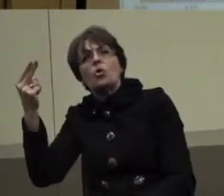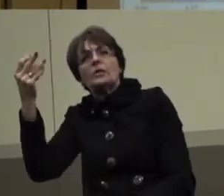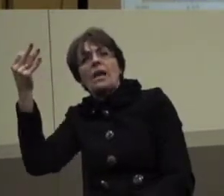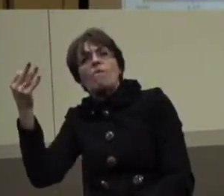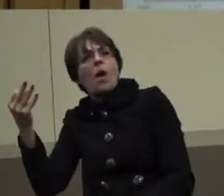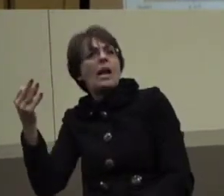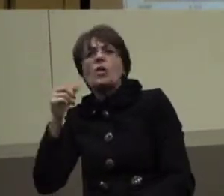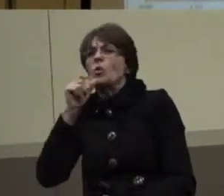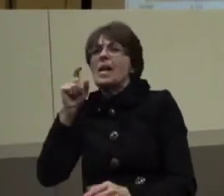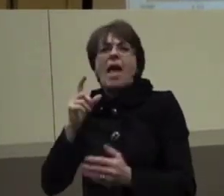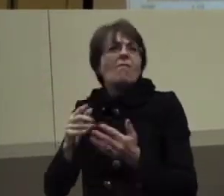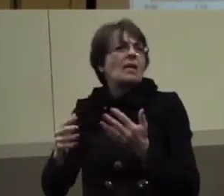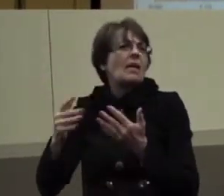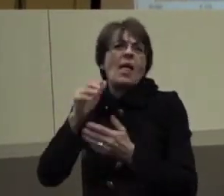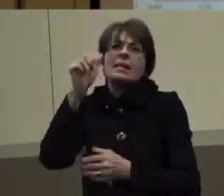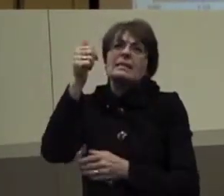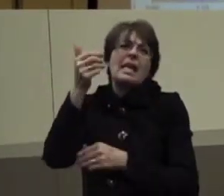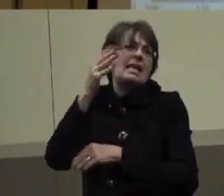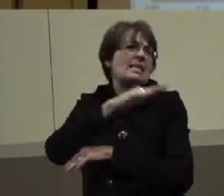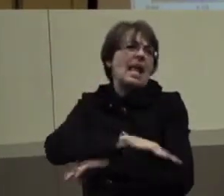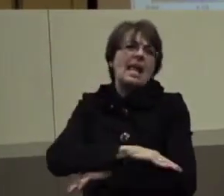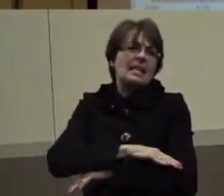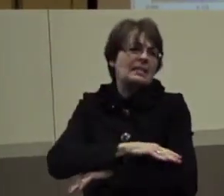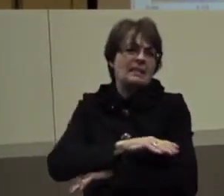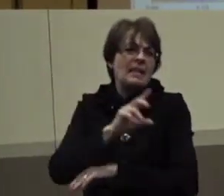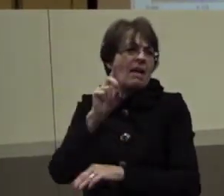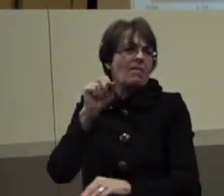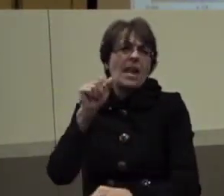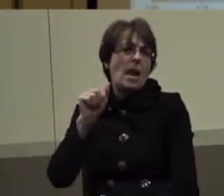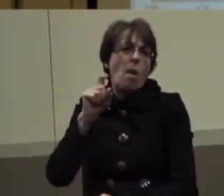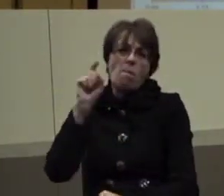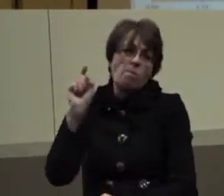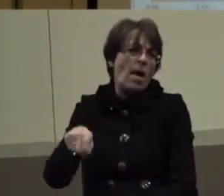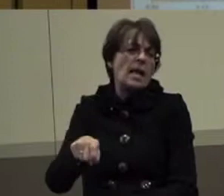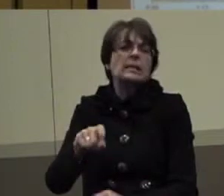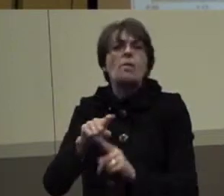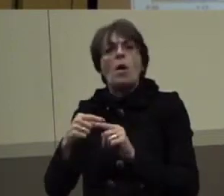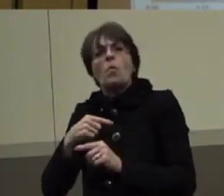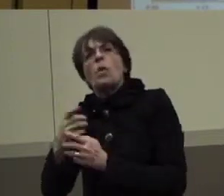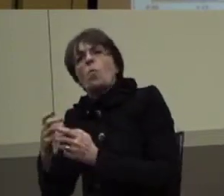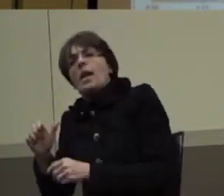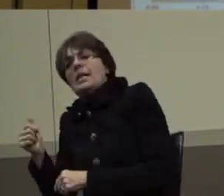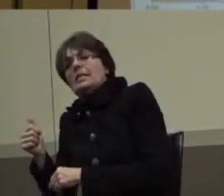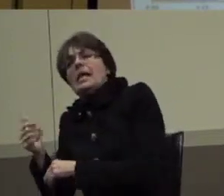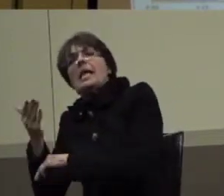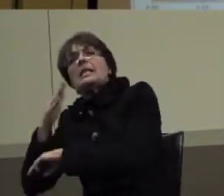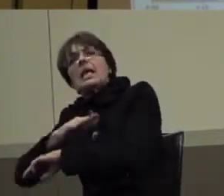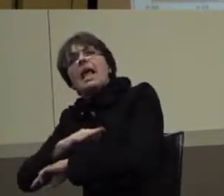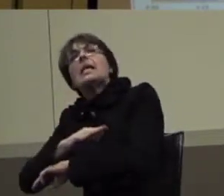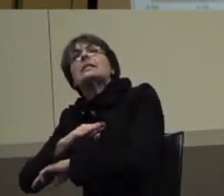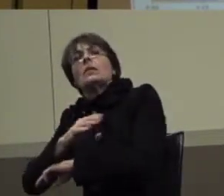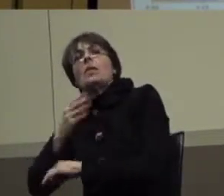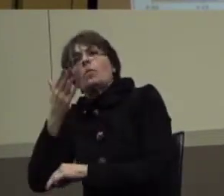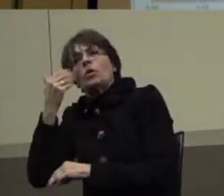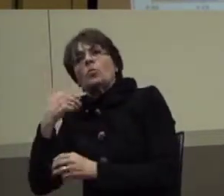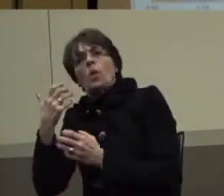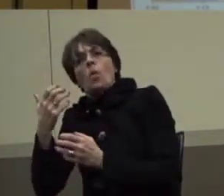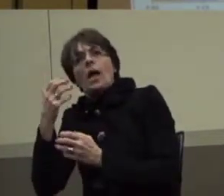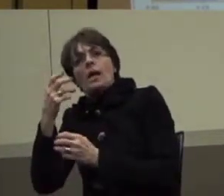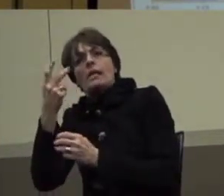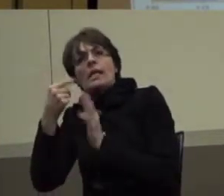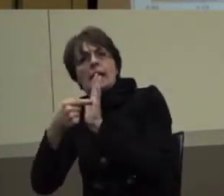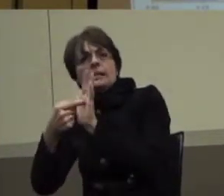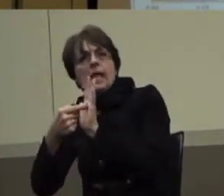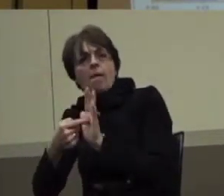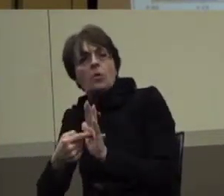10 days of data. That's not a hard and fast. We just wanted 10 days because we wanted 2 examples.